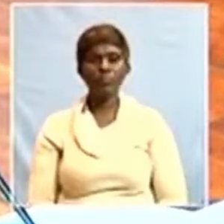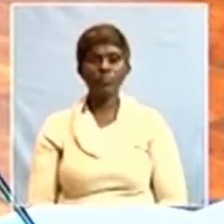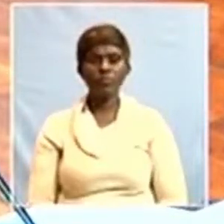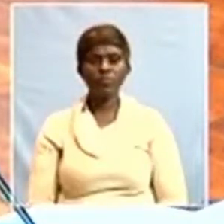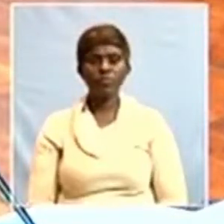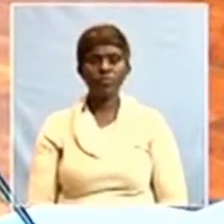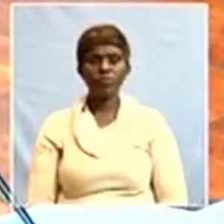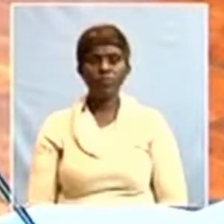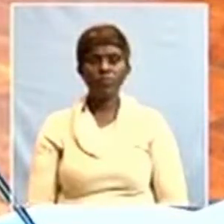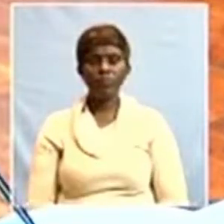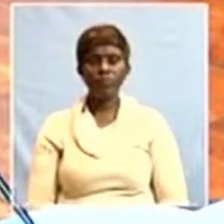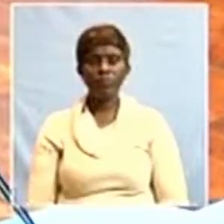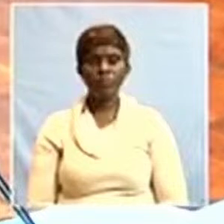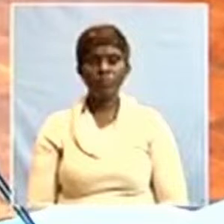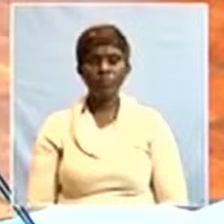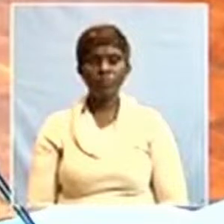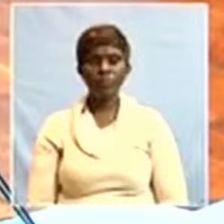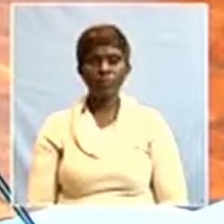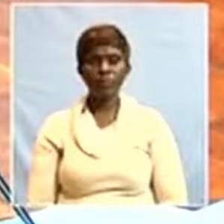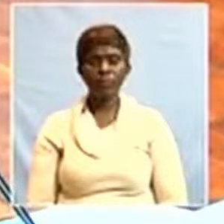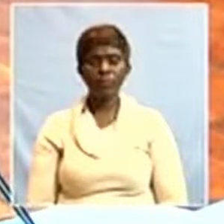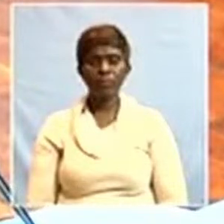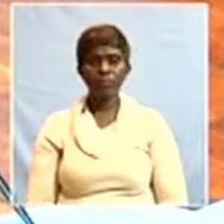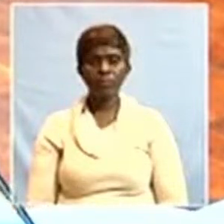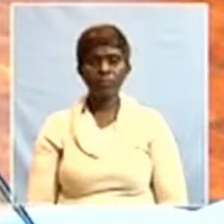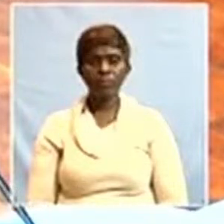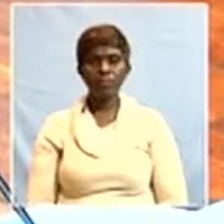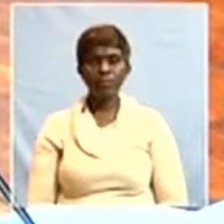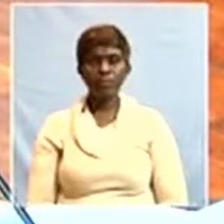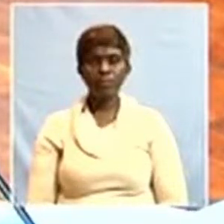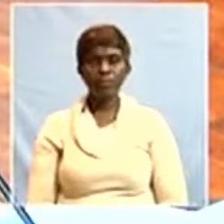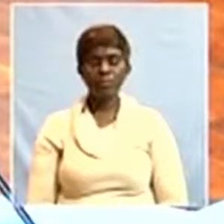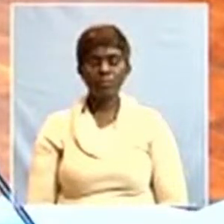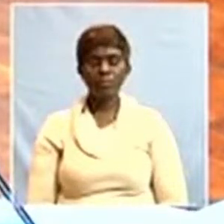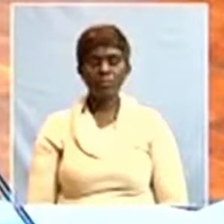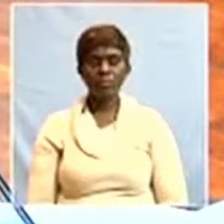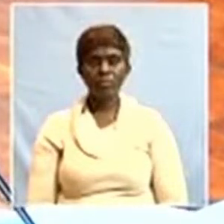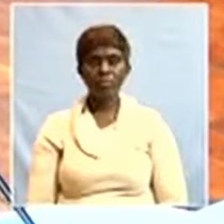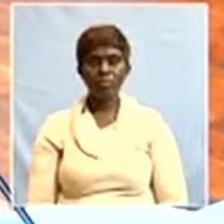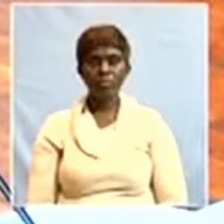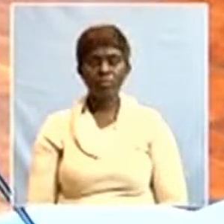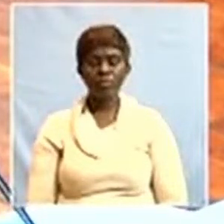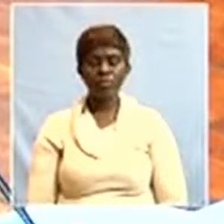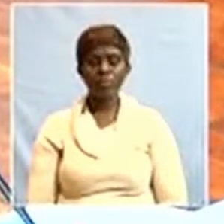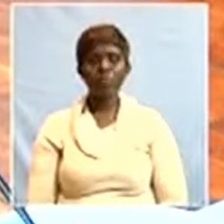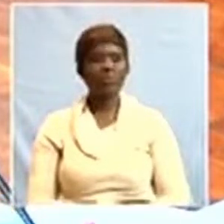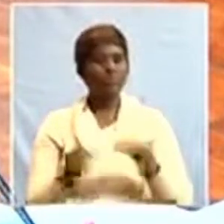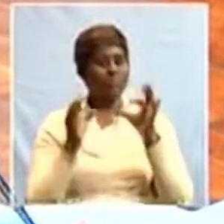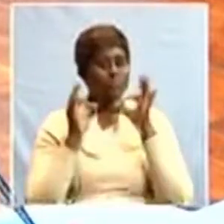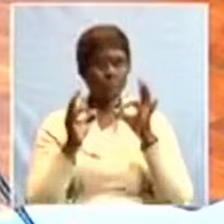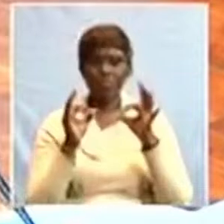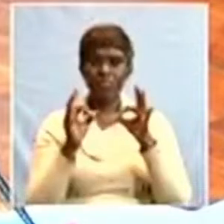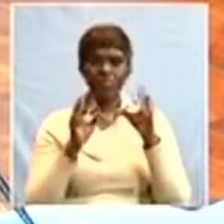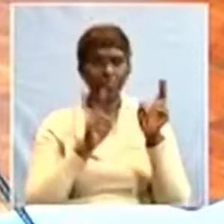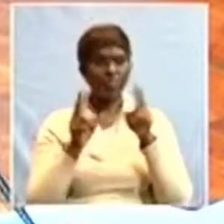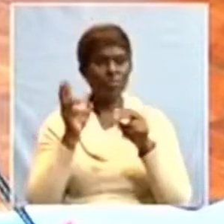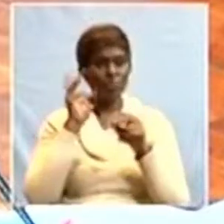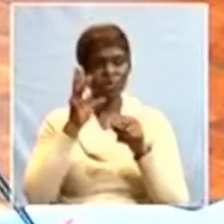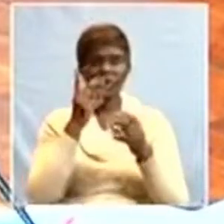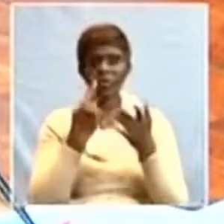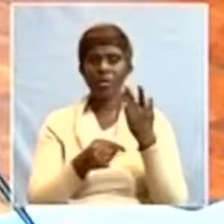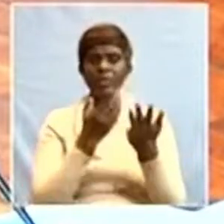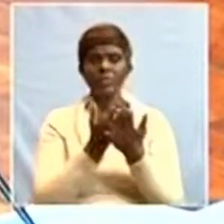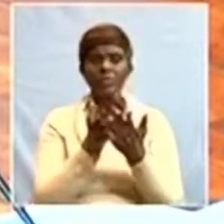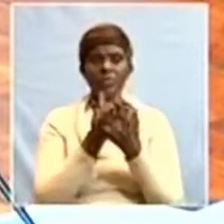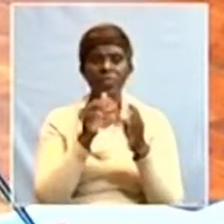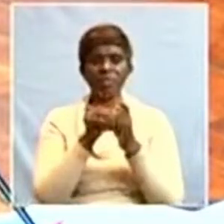So, honorable members, progress. Ministry of Community is not giving us the befitting answers. We'll do some recommendations